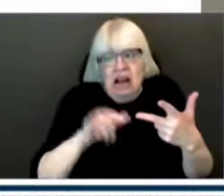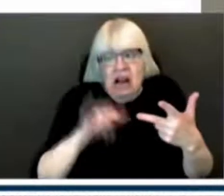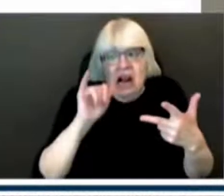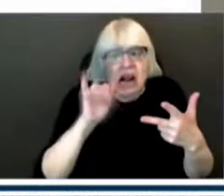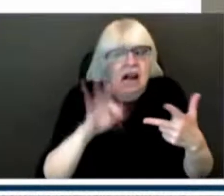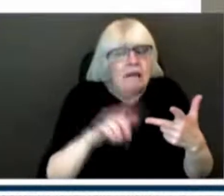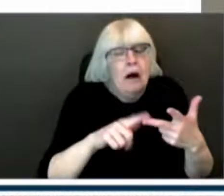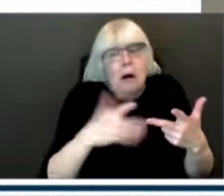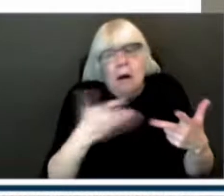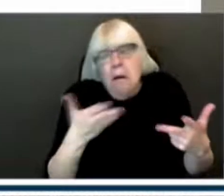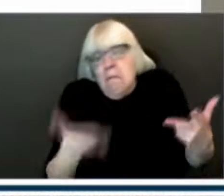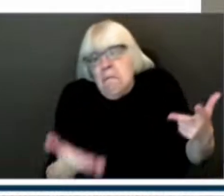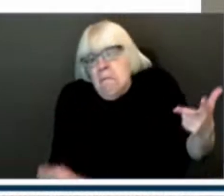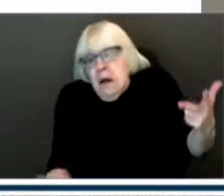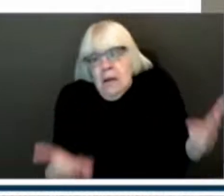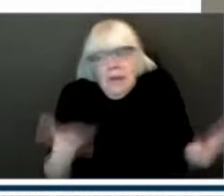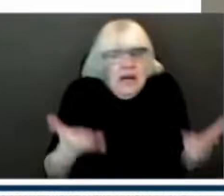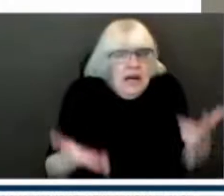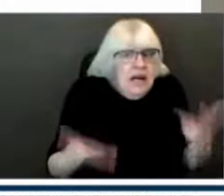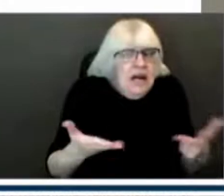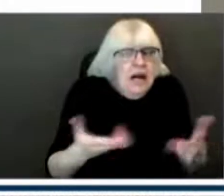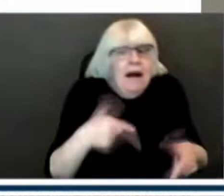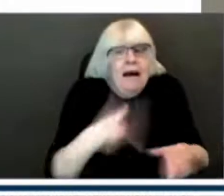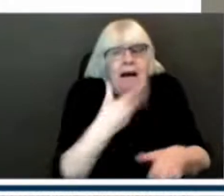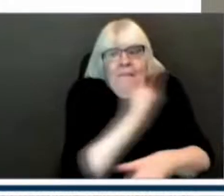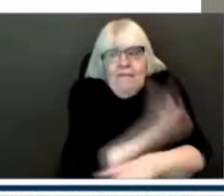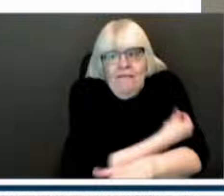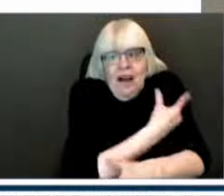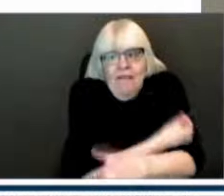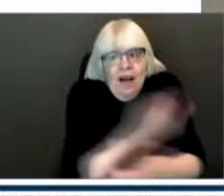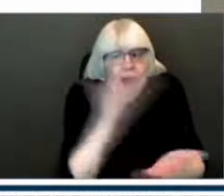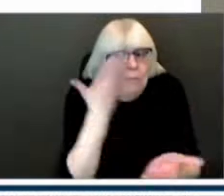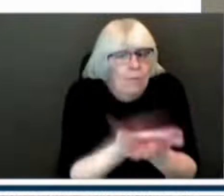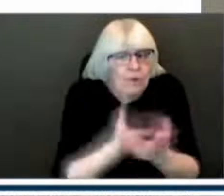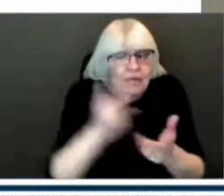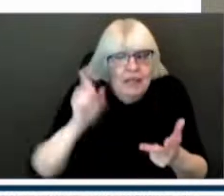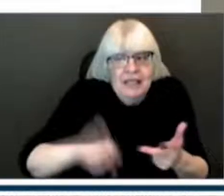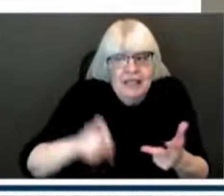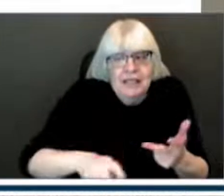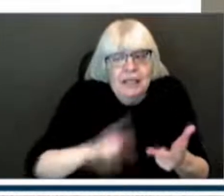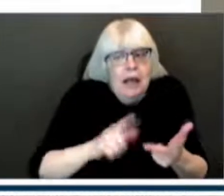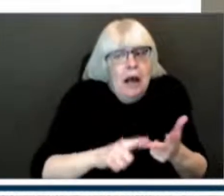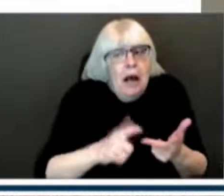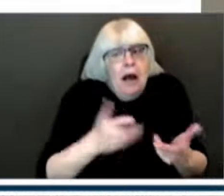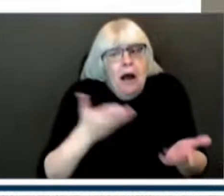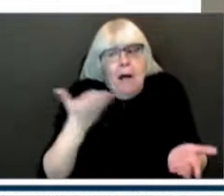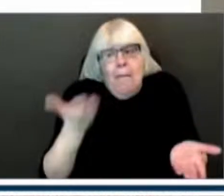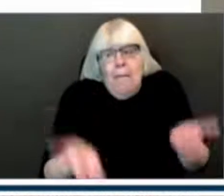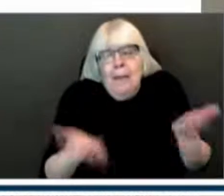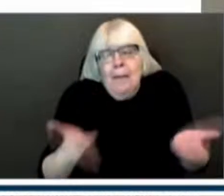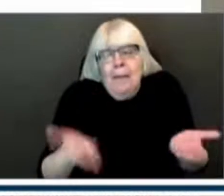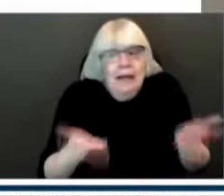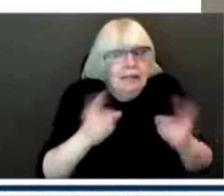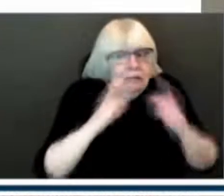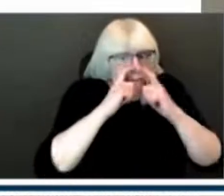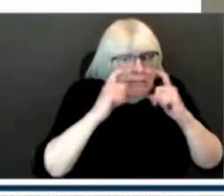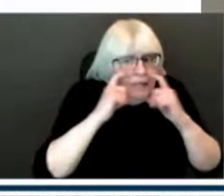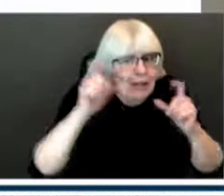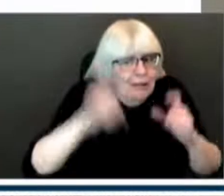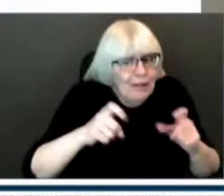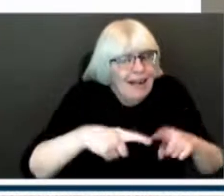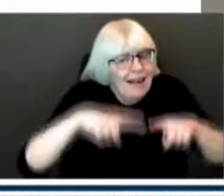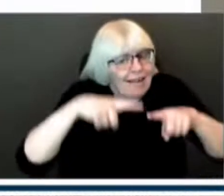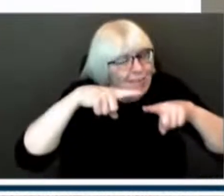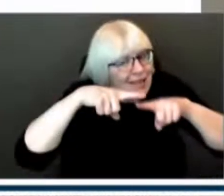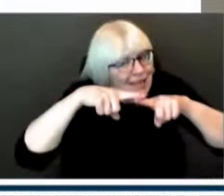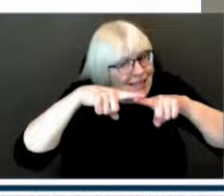removing the proof of vaccination as well as removing mandatory masks at that time. Based on what happens, we'll watch it on a week-by-week